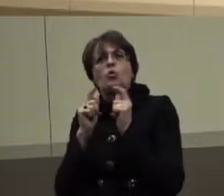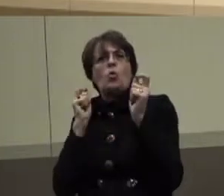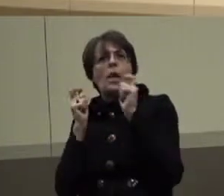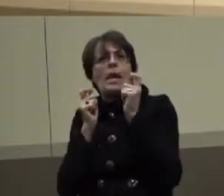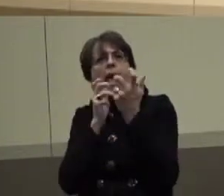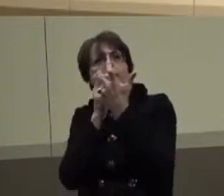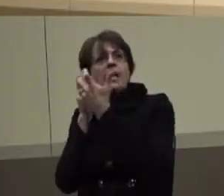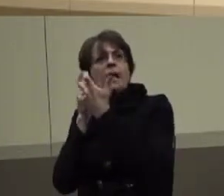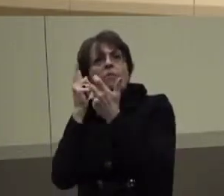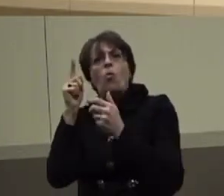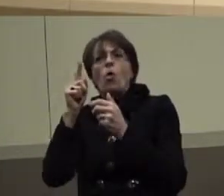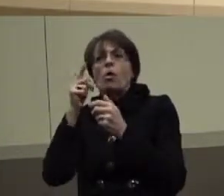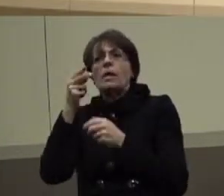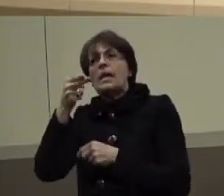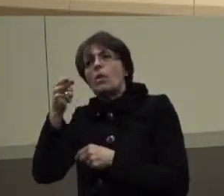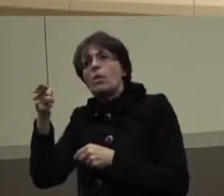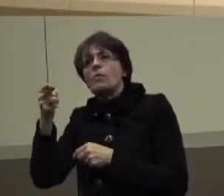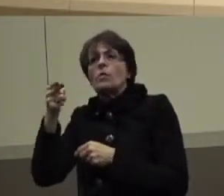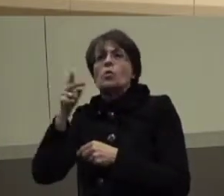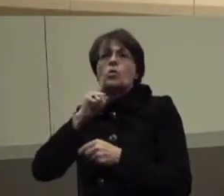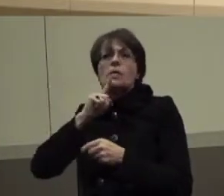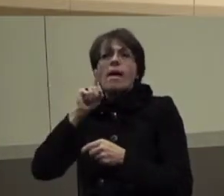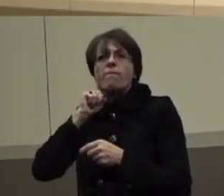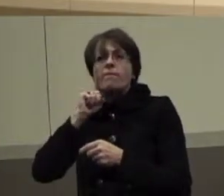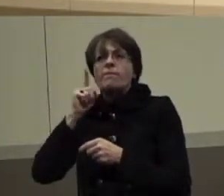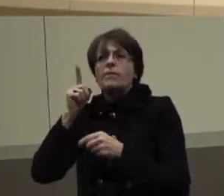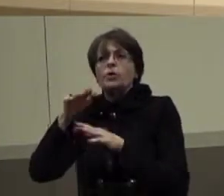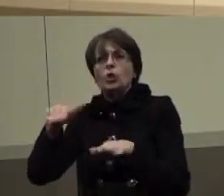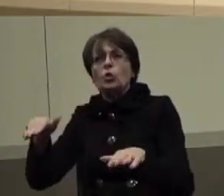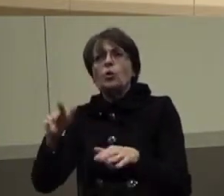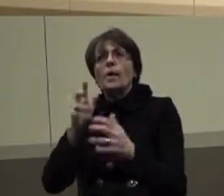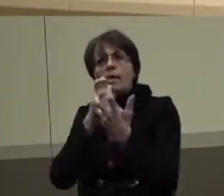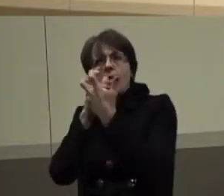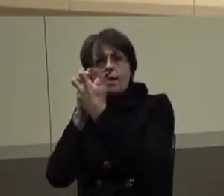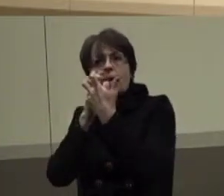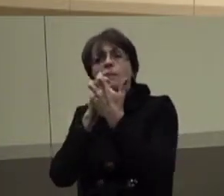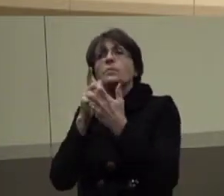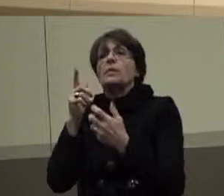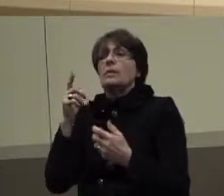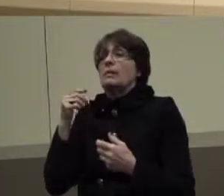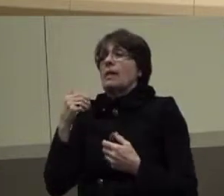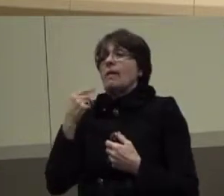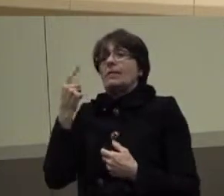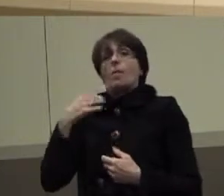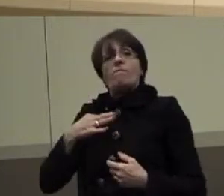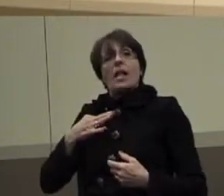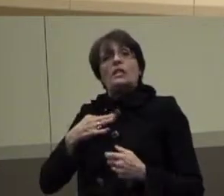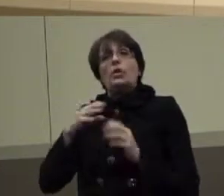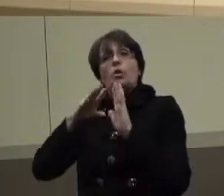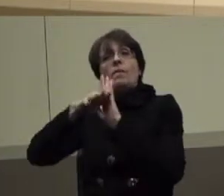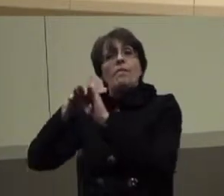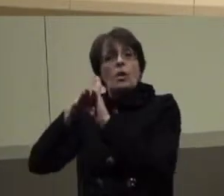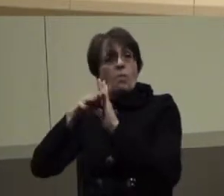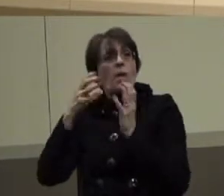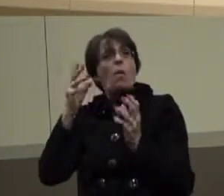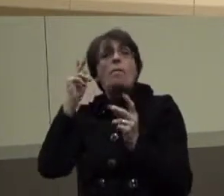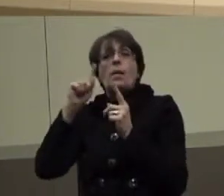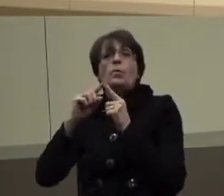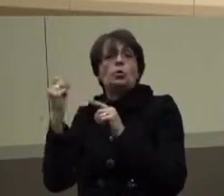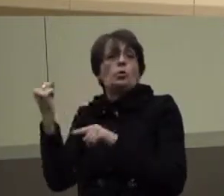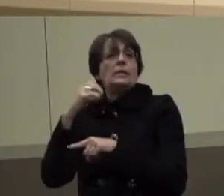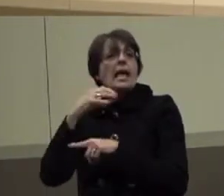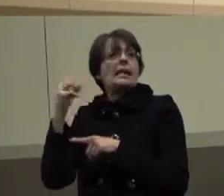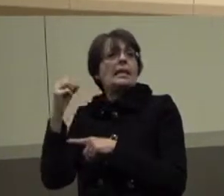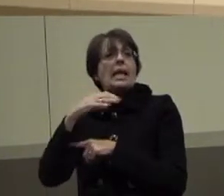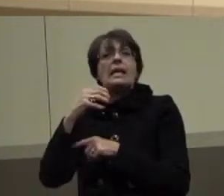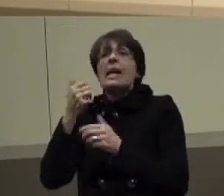this for kids who are hard of hearing or deaf. You know, get somebody to volunteer to be videotaped. They want people to send it in.